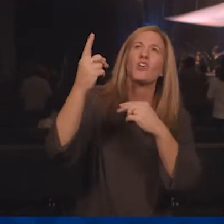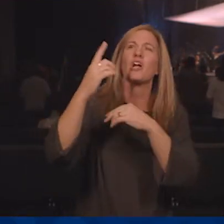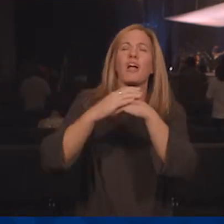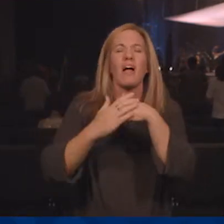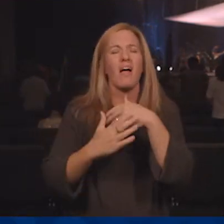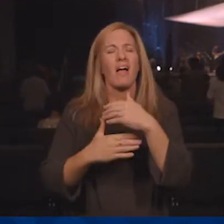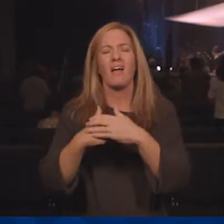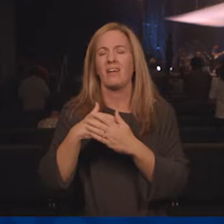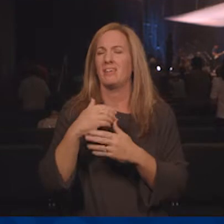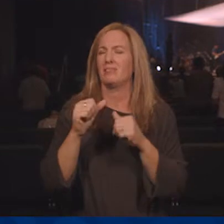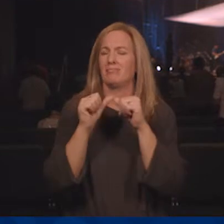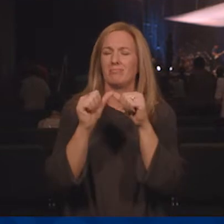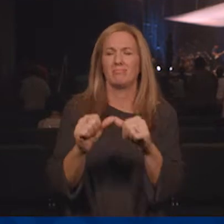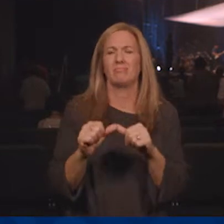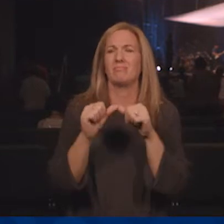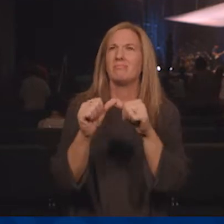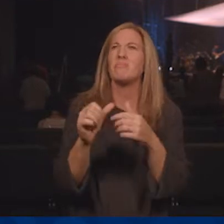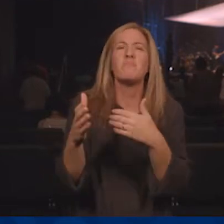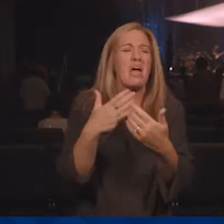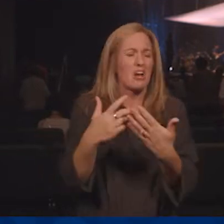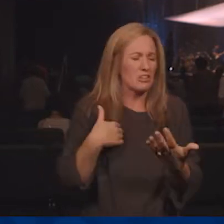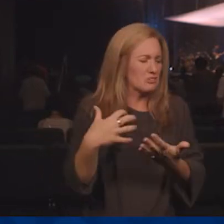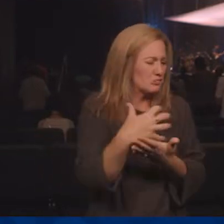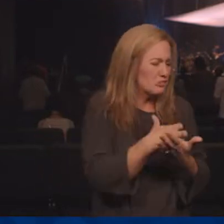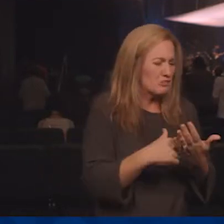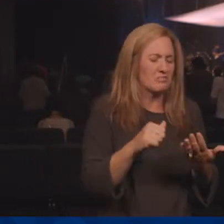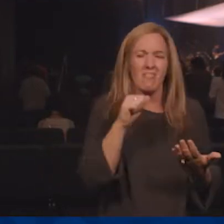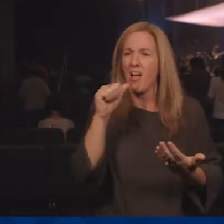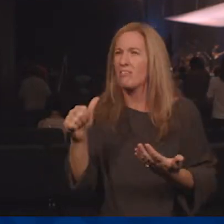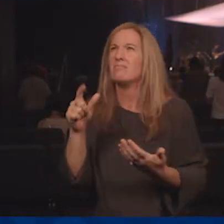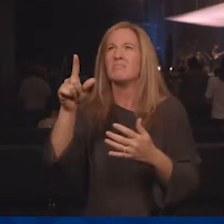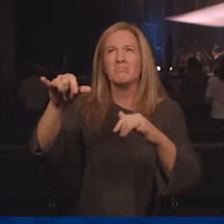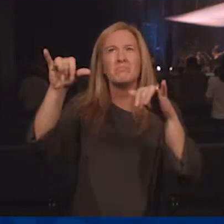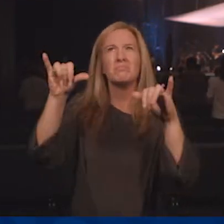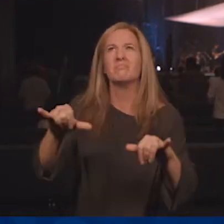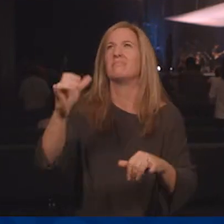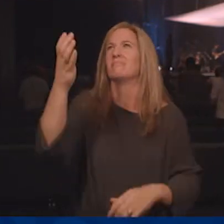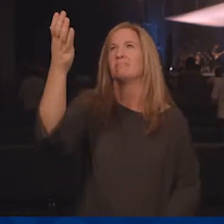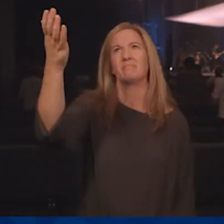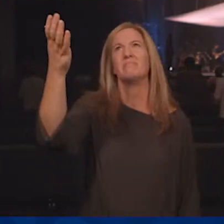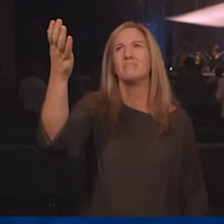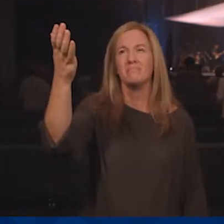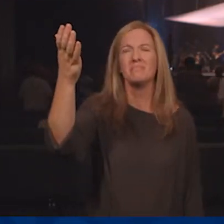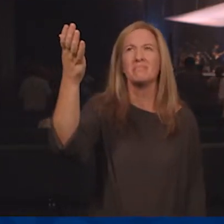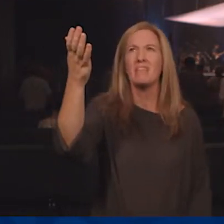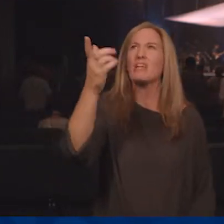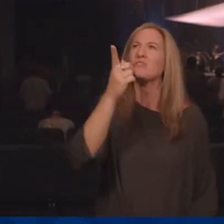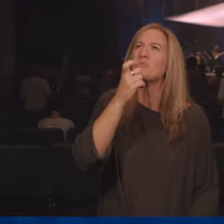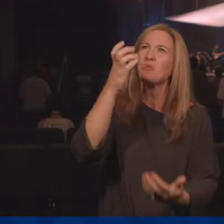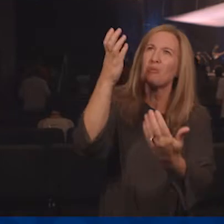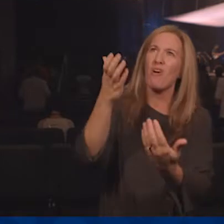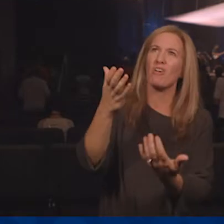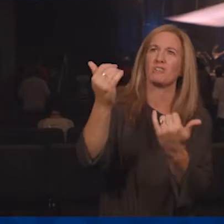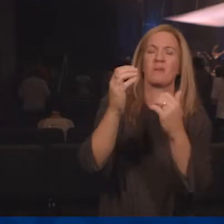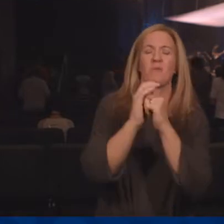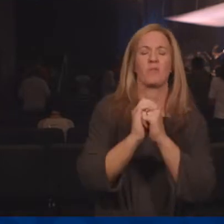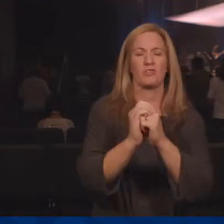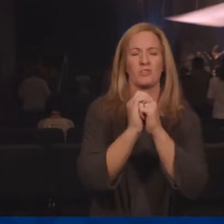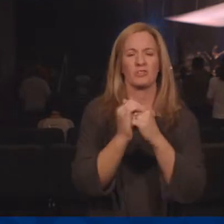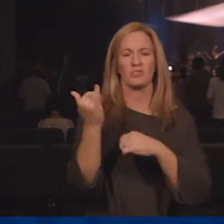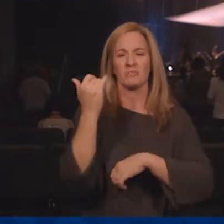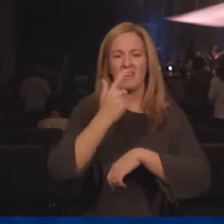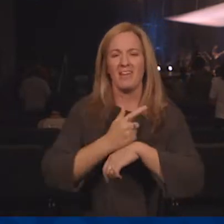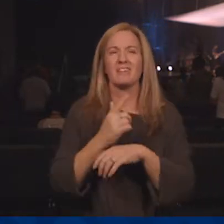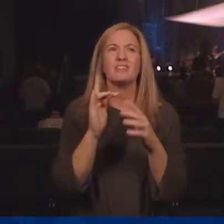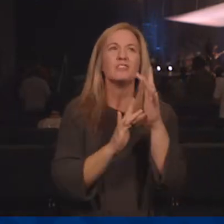it. We thank you, God, and we remember who you are, and we worship you today,